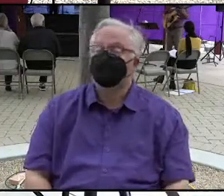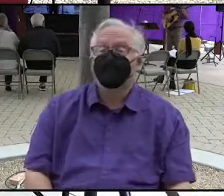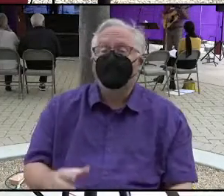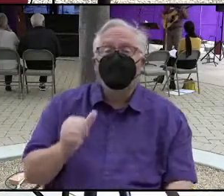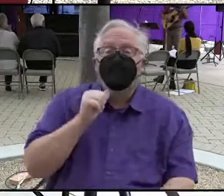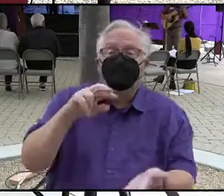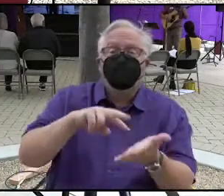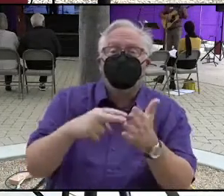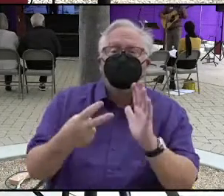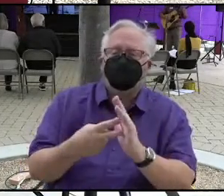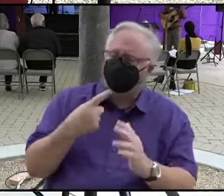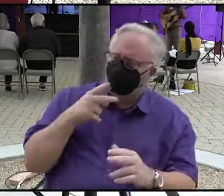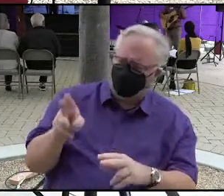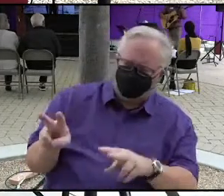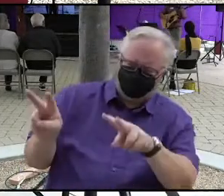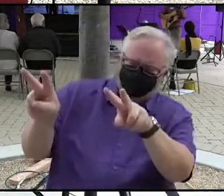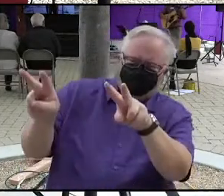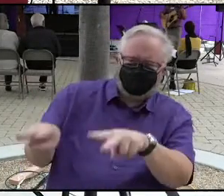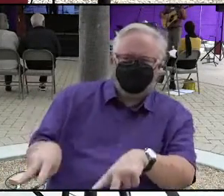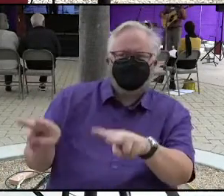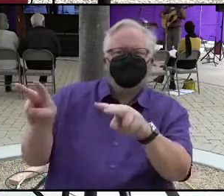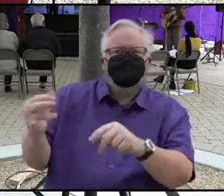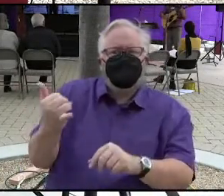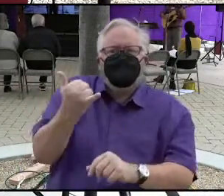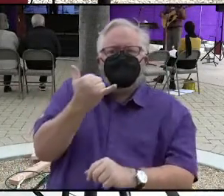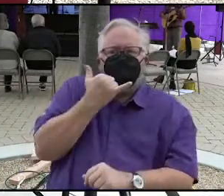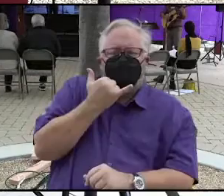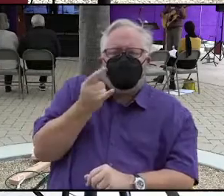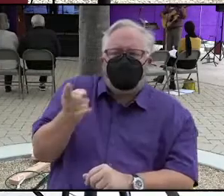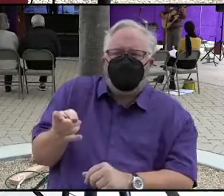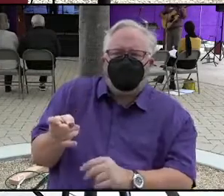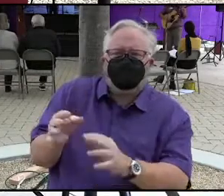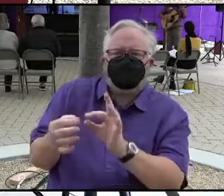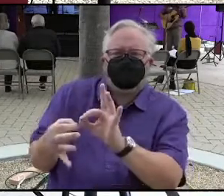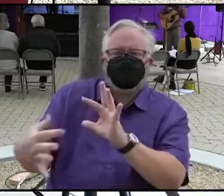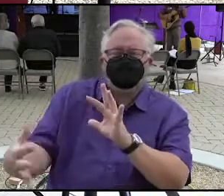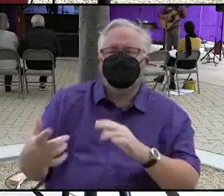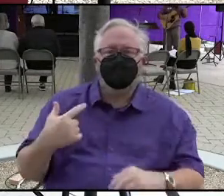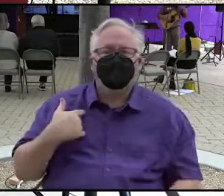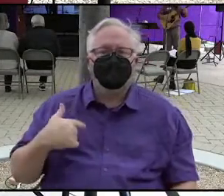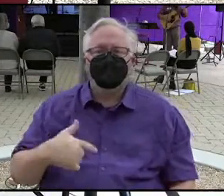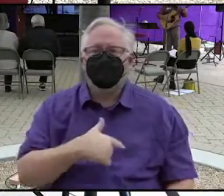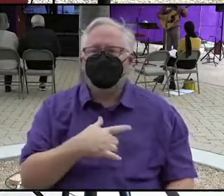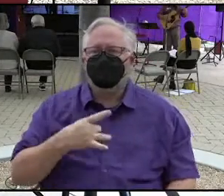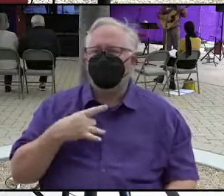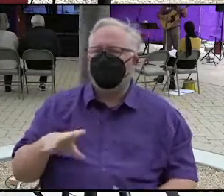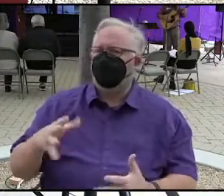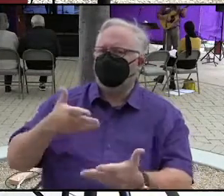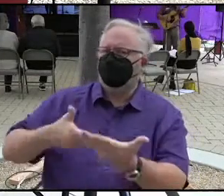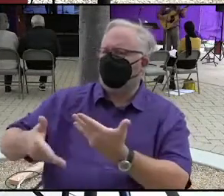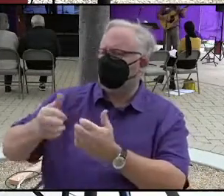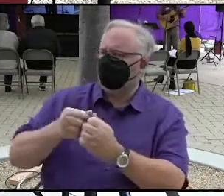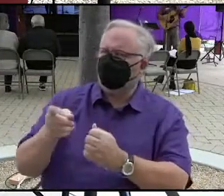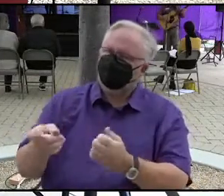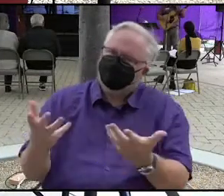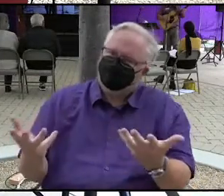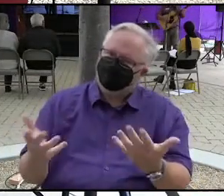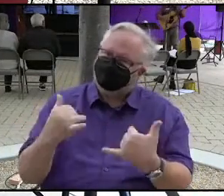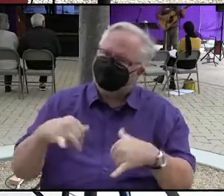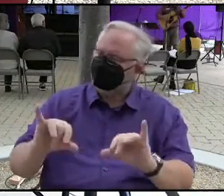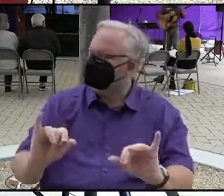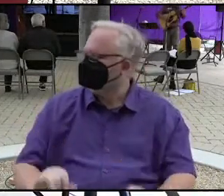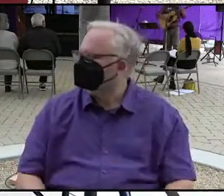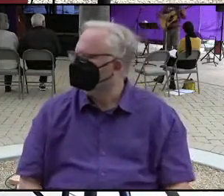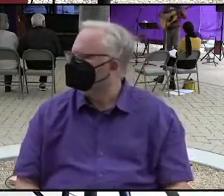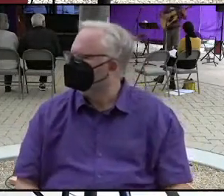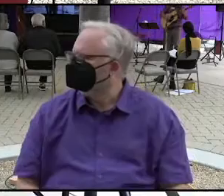I don't mean to say that that's wrong. We don't like to be with her, though.